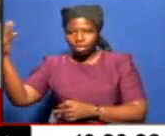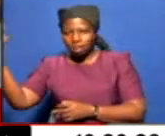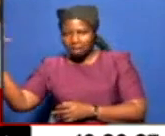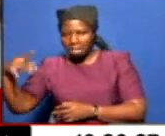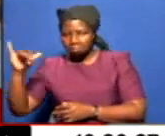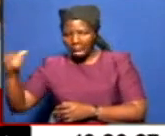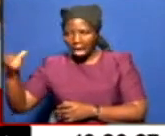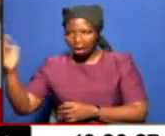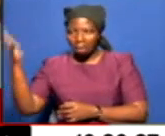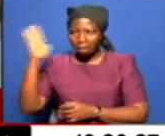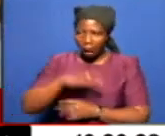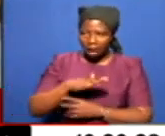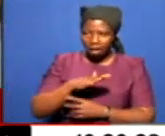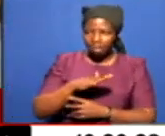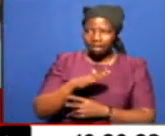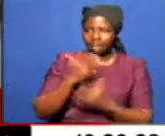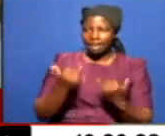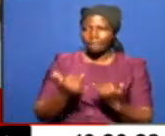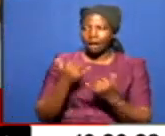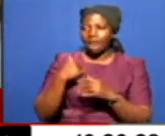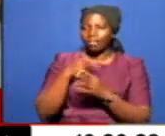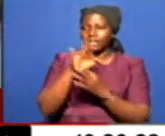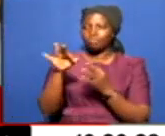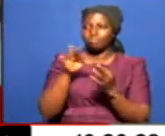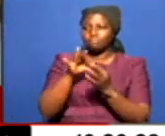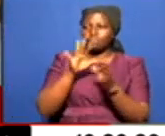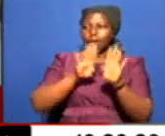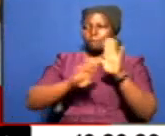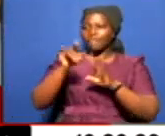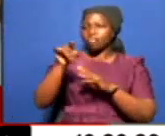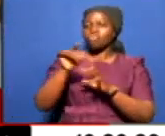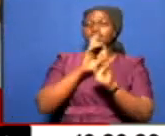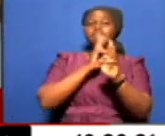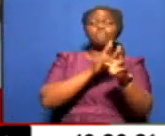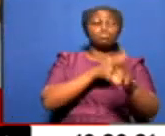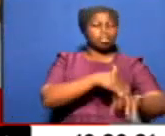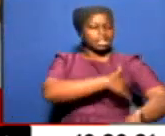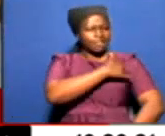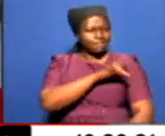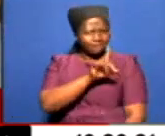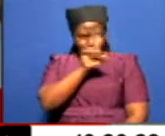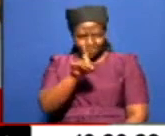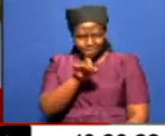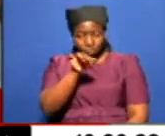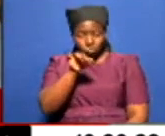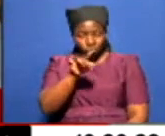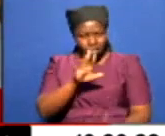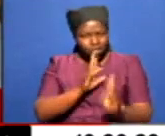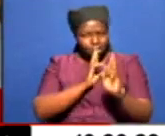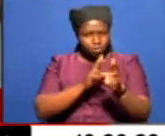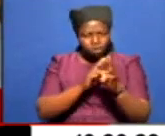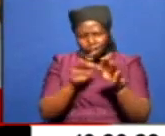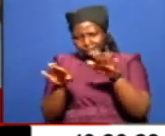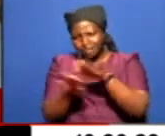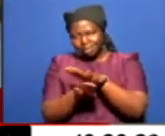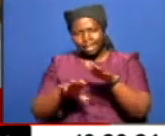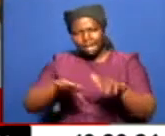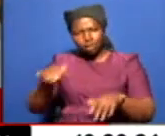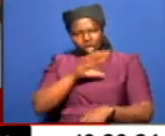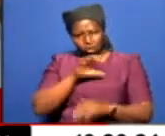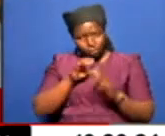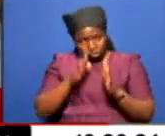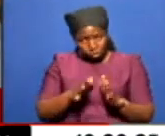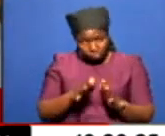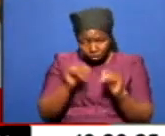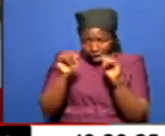certain behavior. Would you report that to a chief? Would you report that to an assistant county commissioner? Mm-hmm. Would you report that